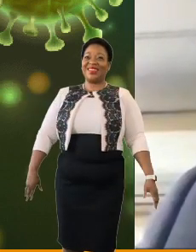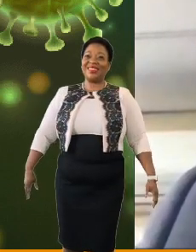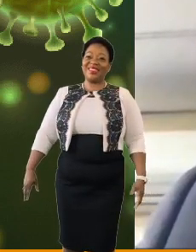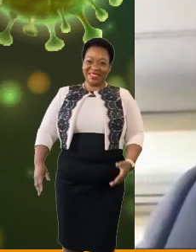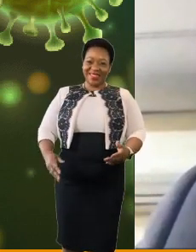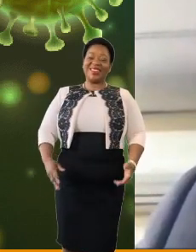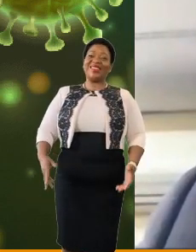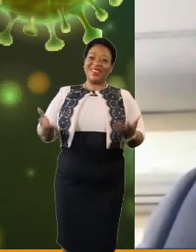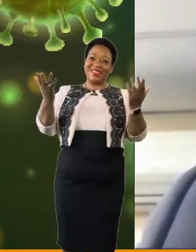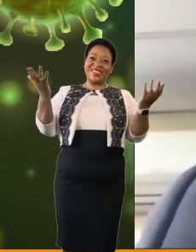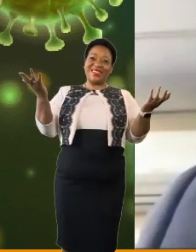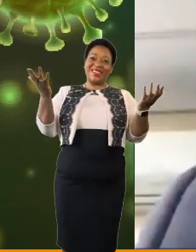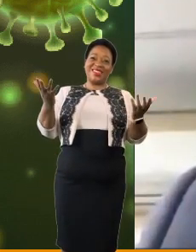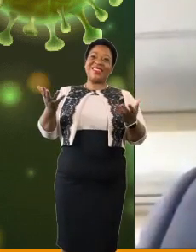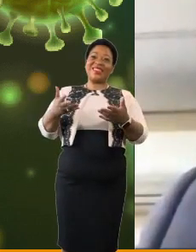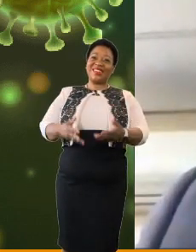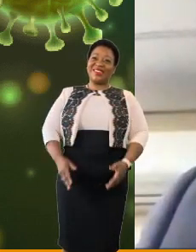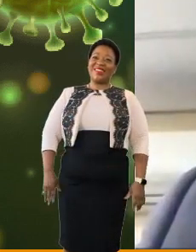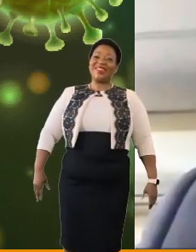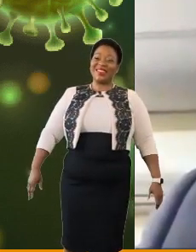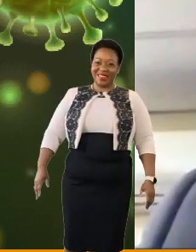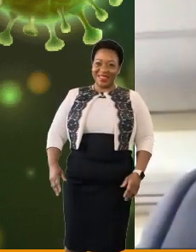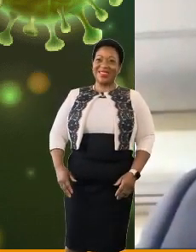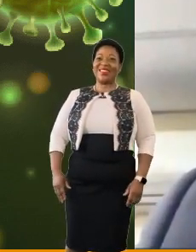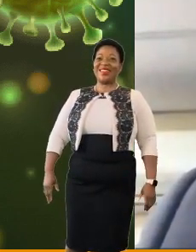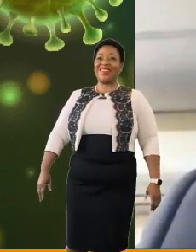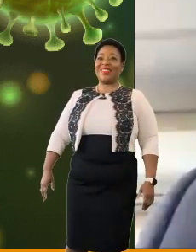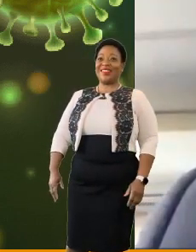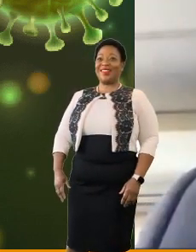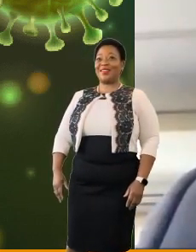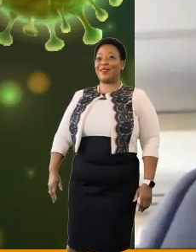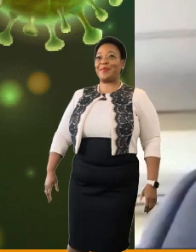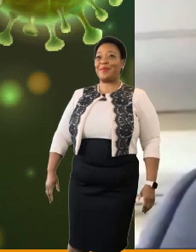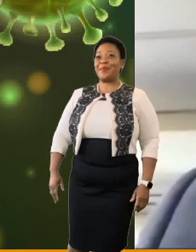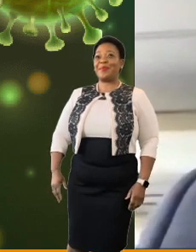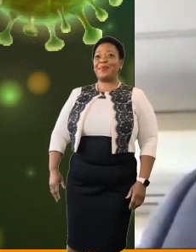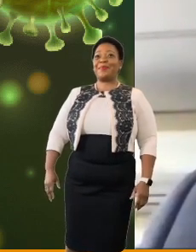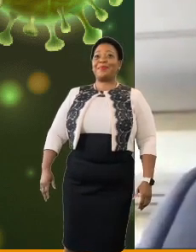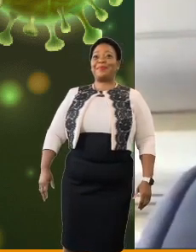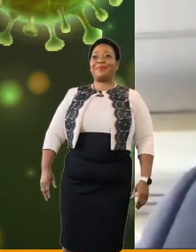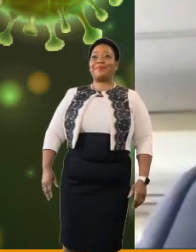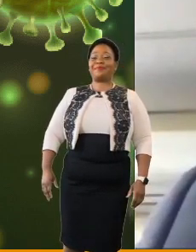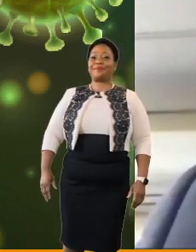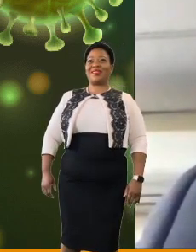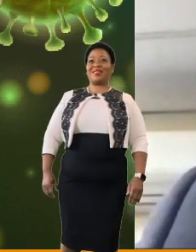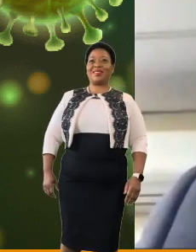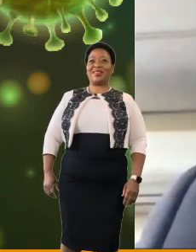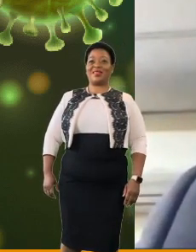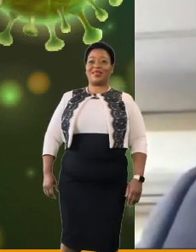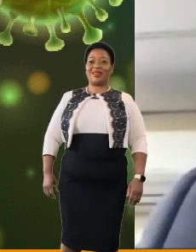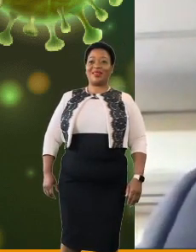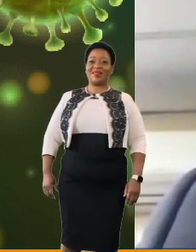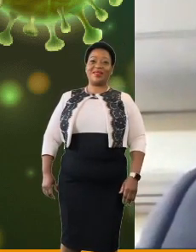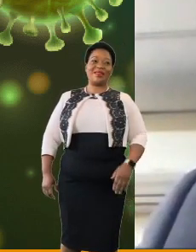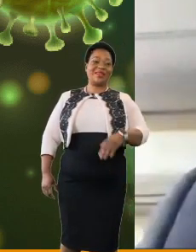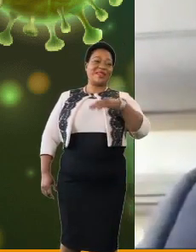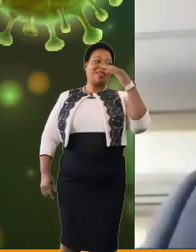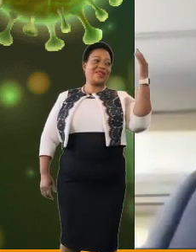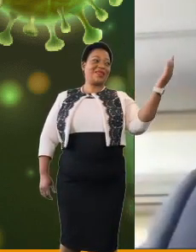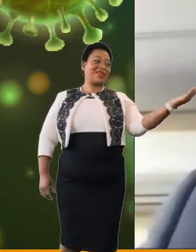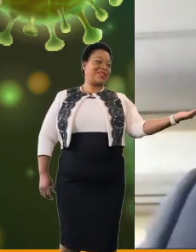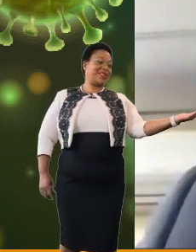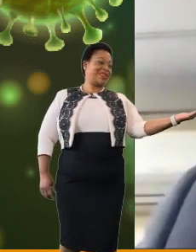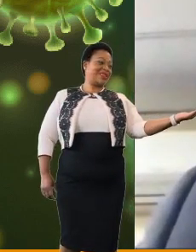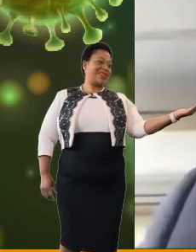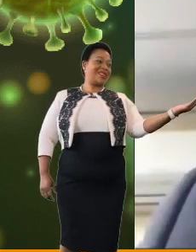we deem necessary, that will see to it that people, that we make sure that people re-enter the labor market, or we keep them into